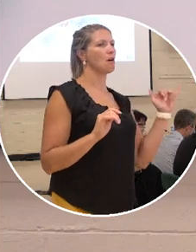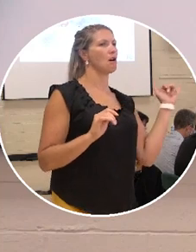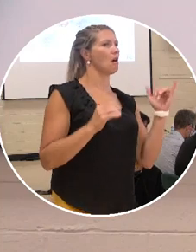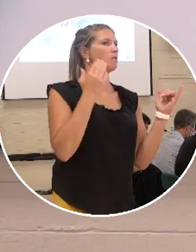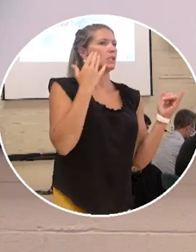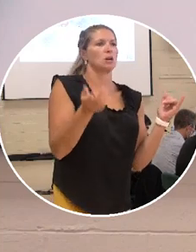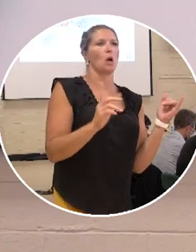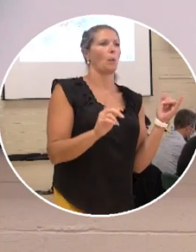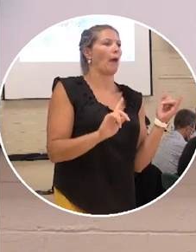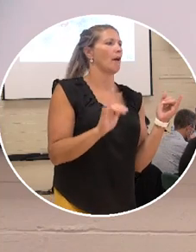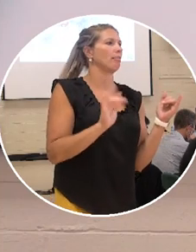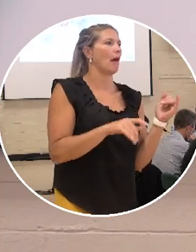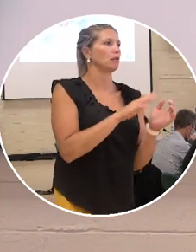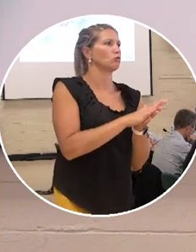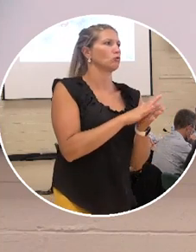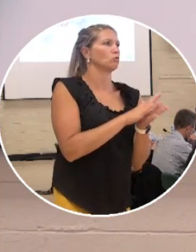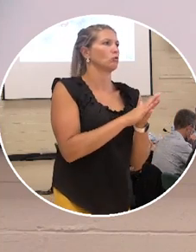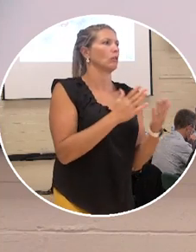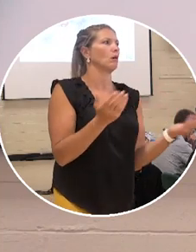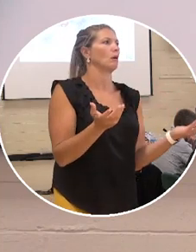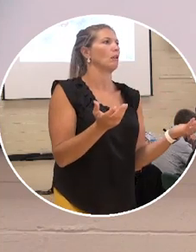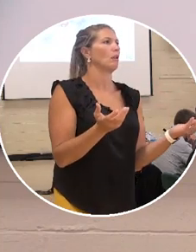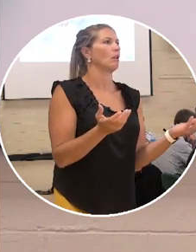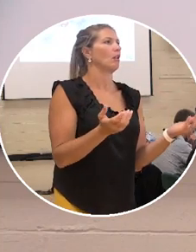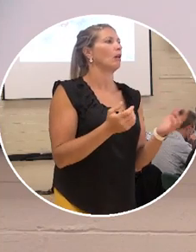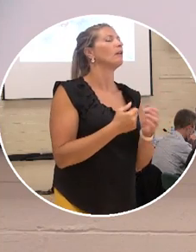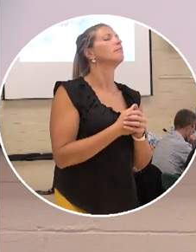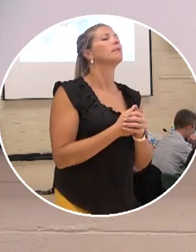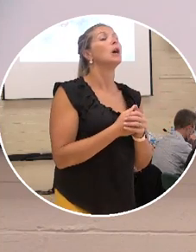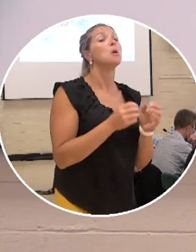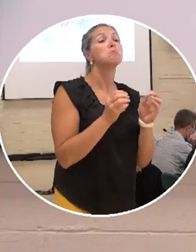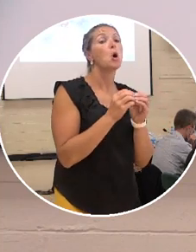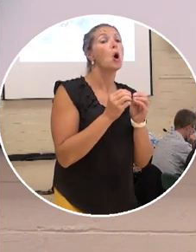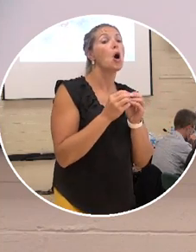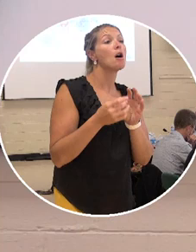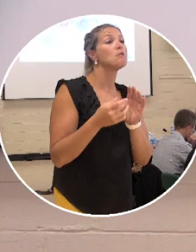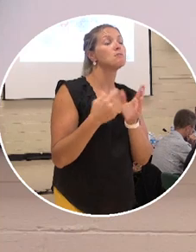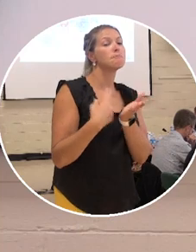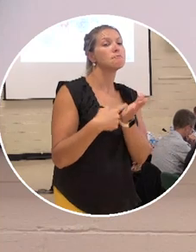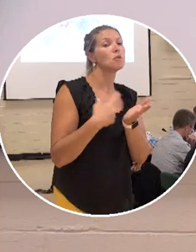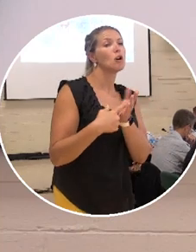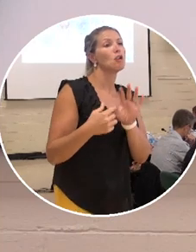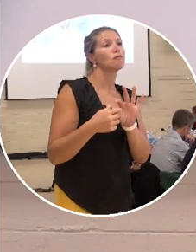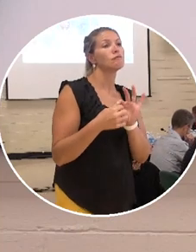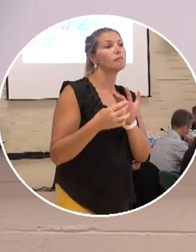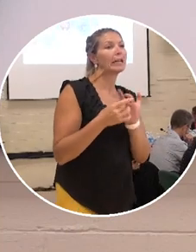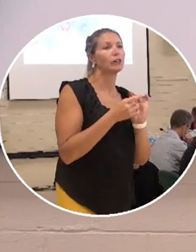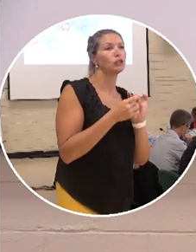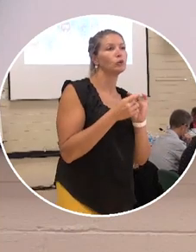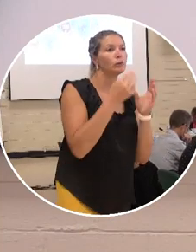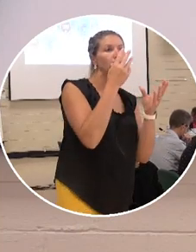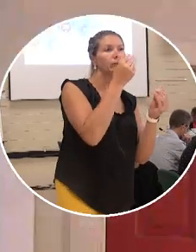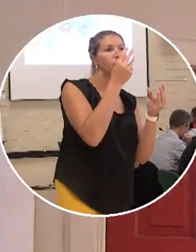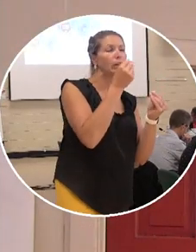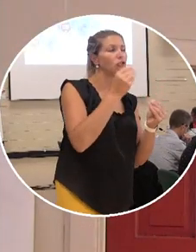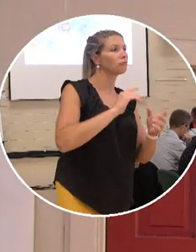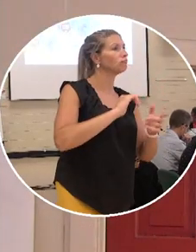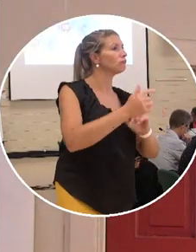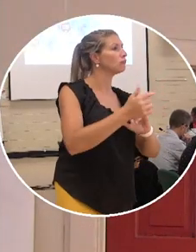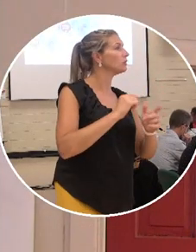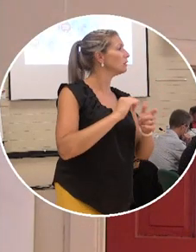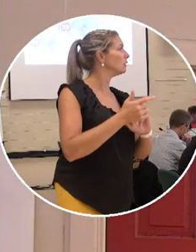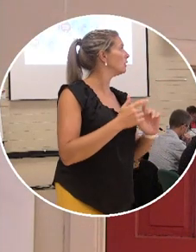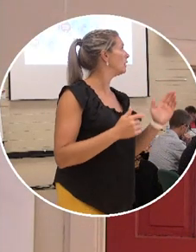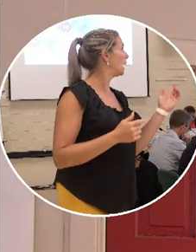Thank you. Any further questions regarding correspondence? Just a question on the correspondence